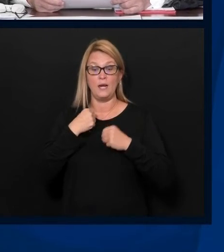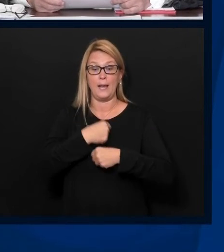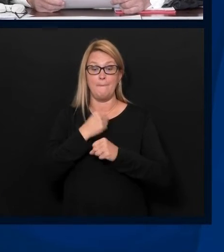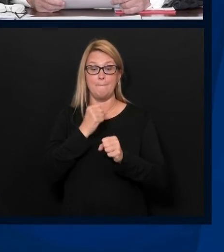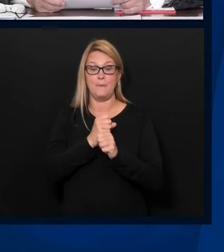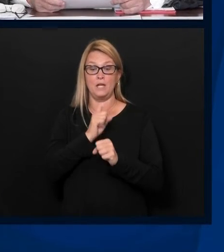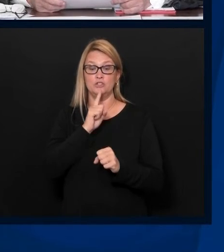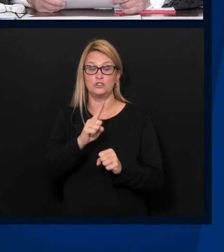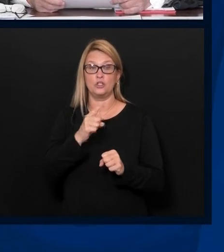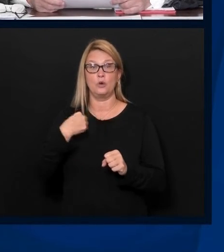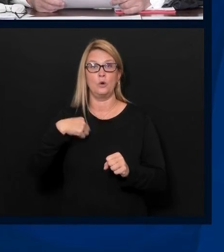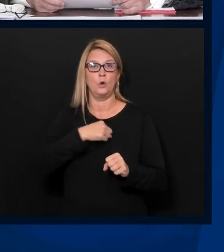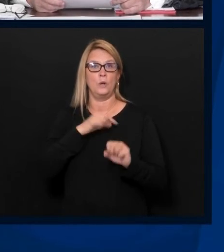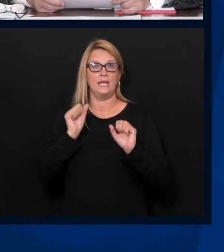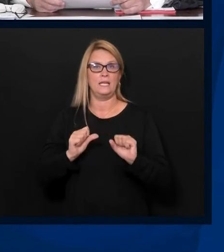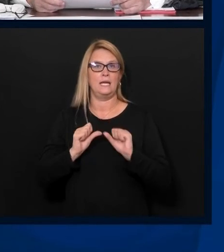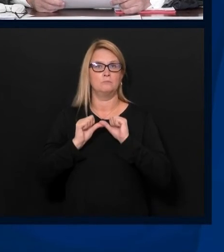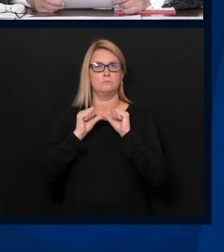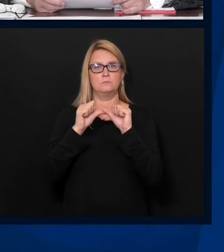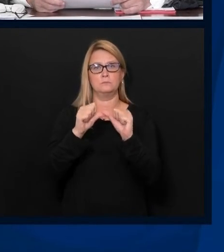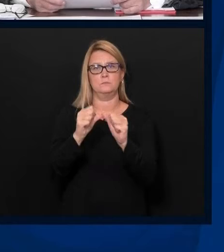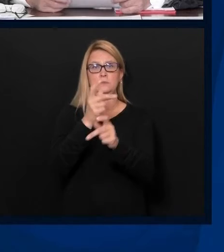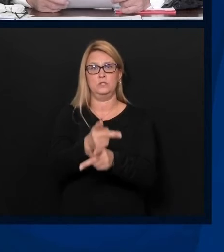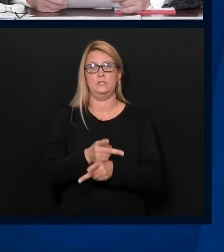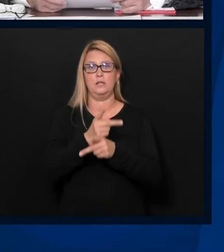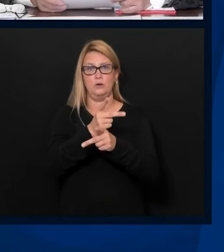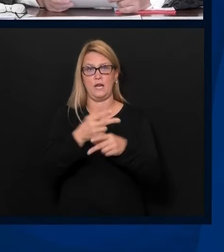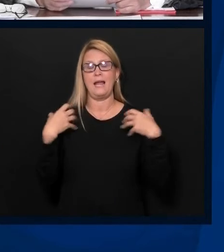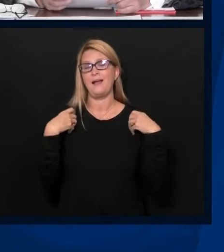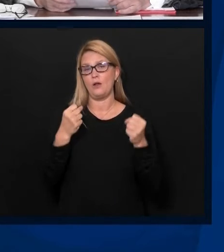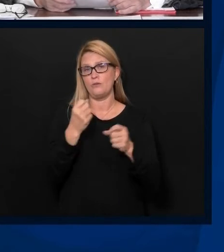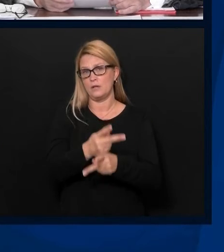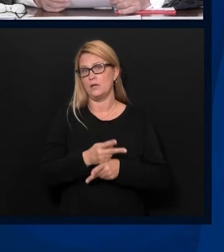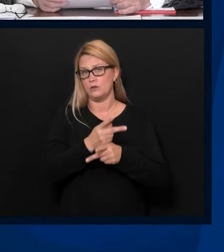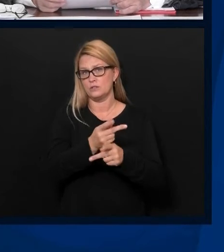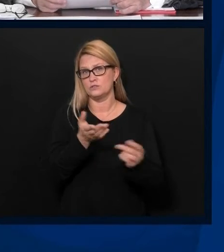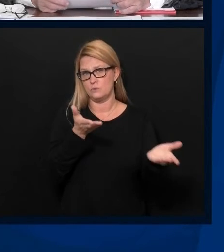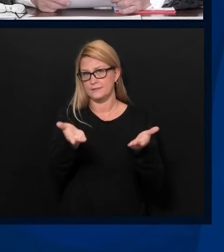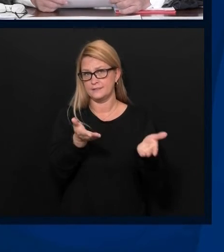can maintain critical services. Now,